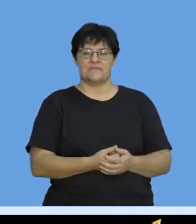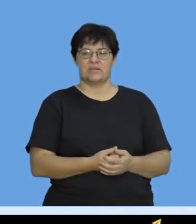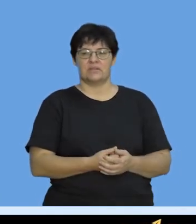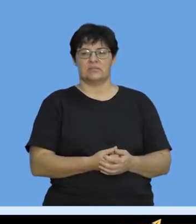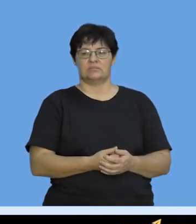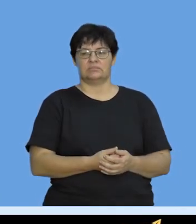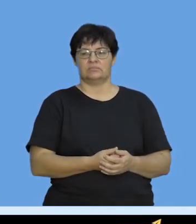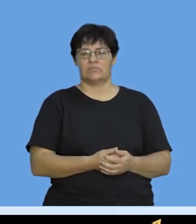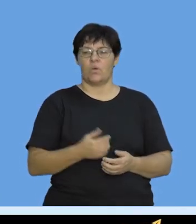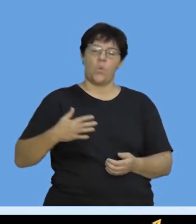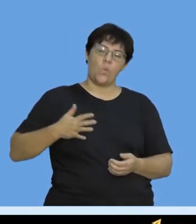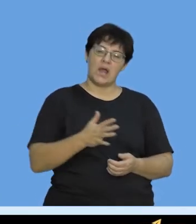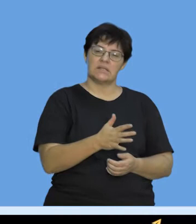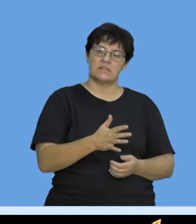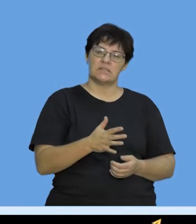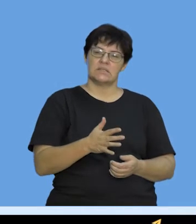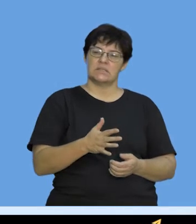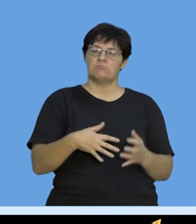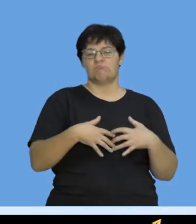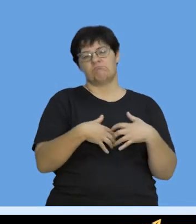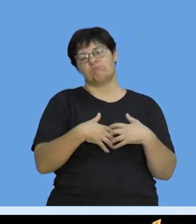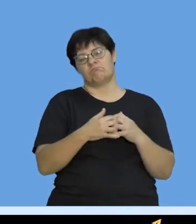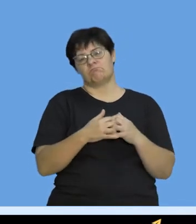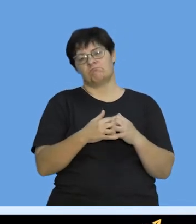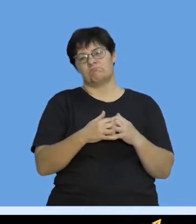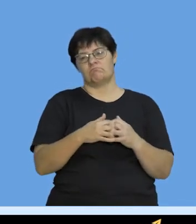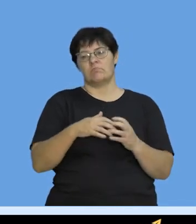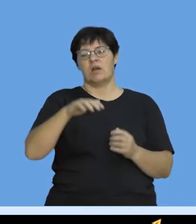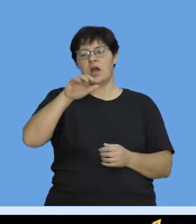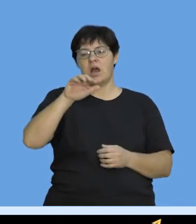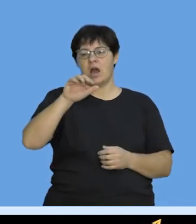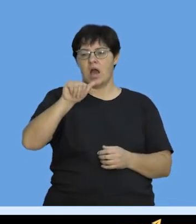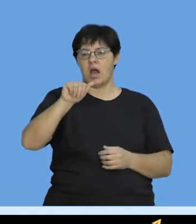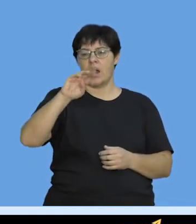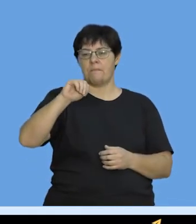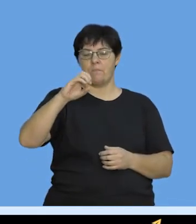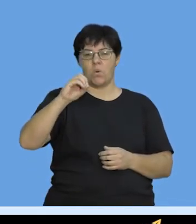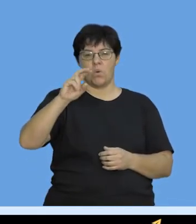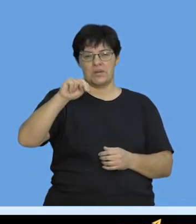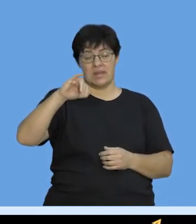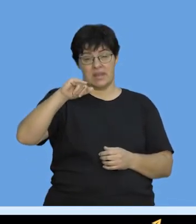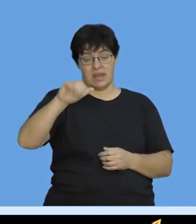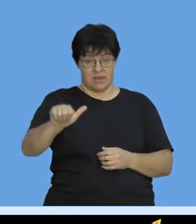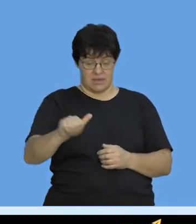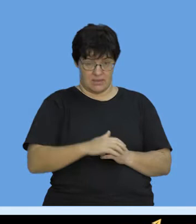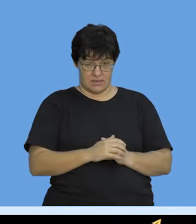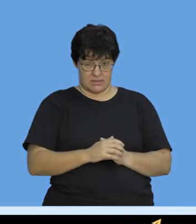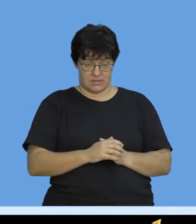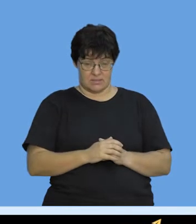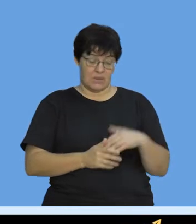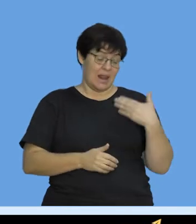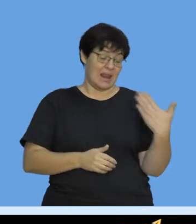want to make, let's say, ammonia. Now, the ingredients or the reactants, which are on our left-hand